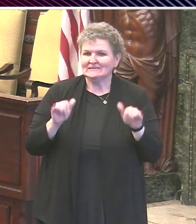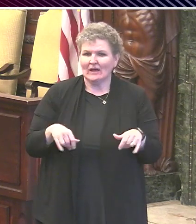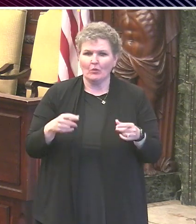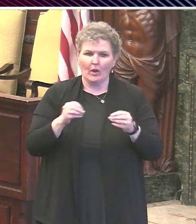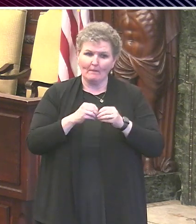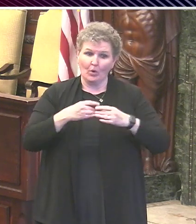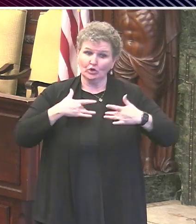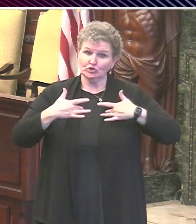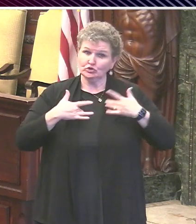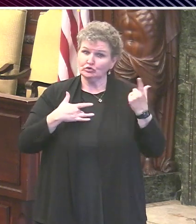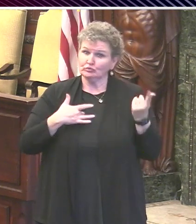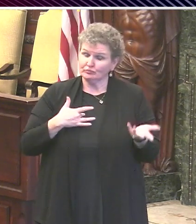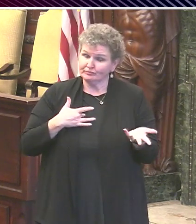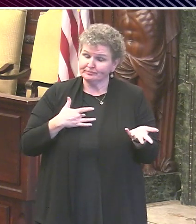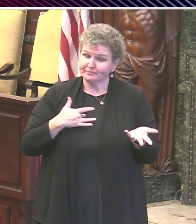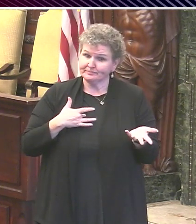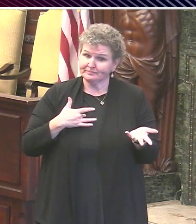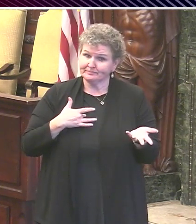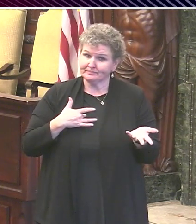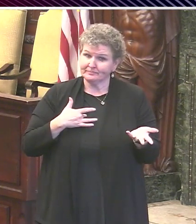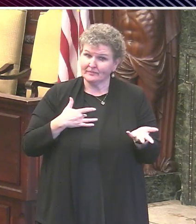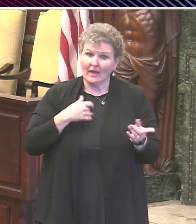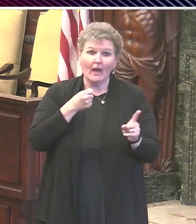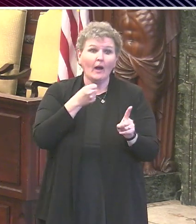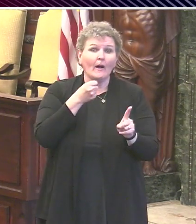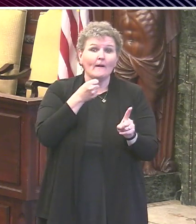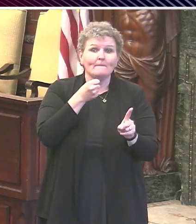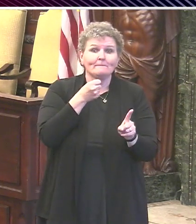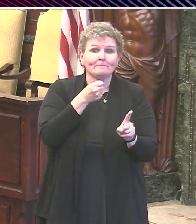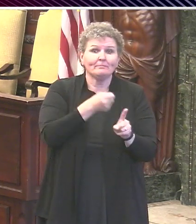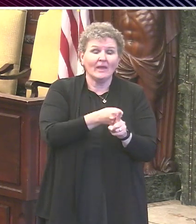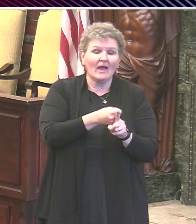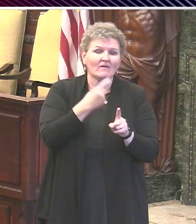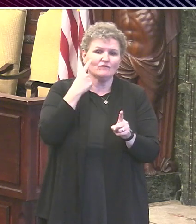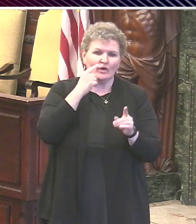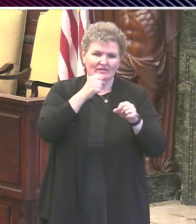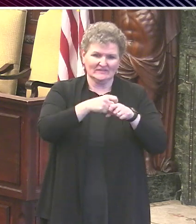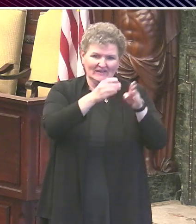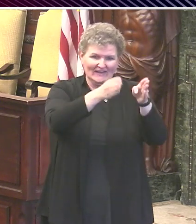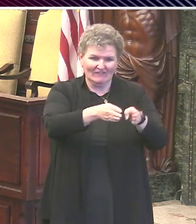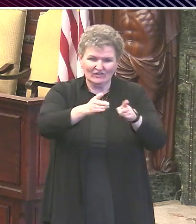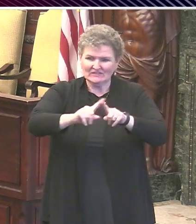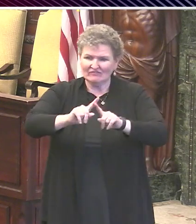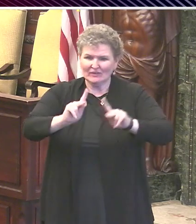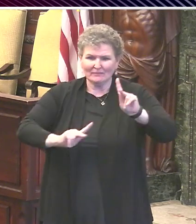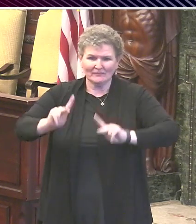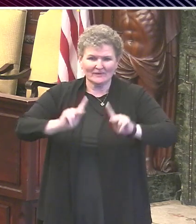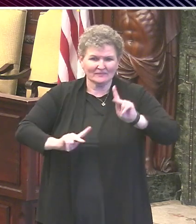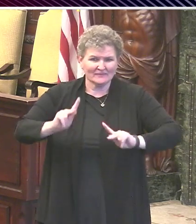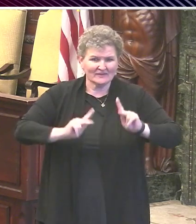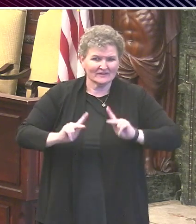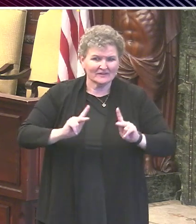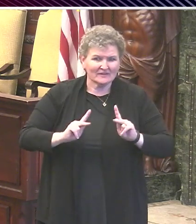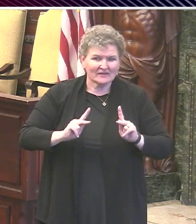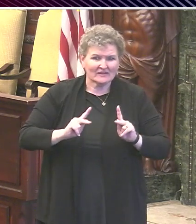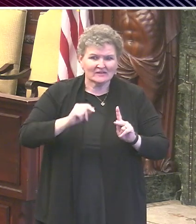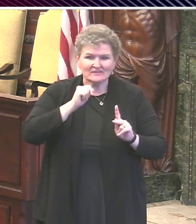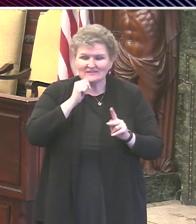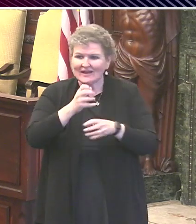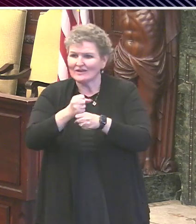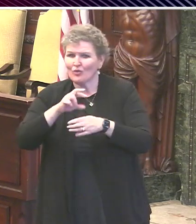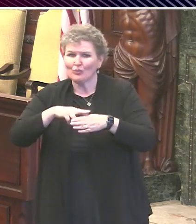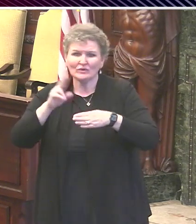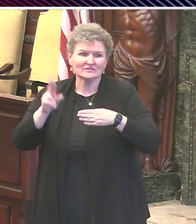frankly, though, on the impact on individual people who are going to get a test and won't get the result for 7 days. And then, of